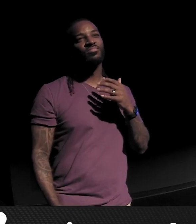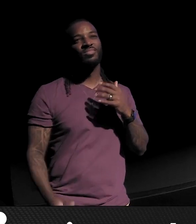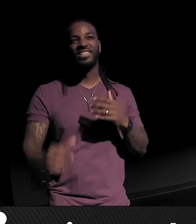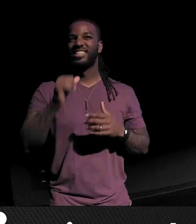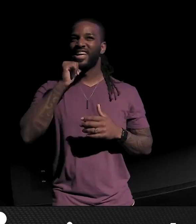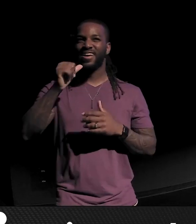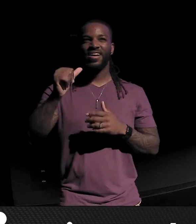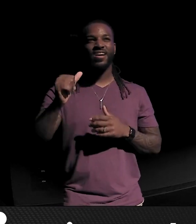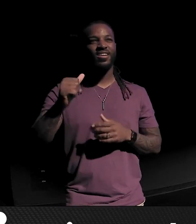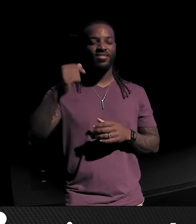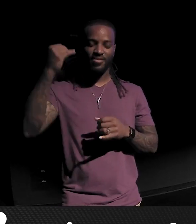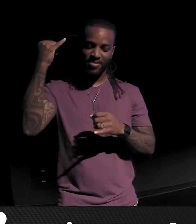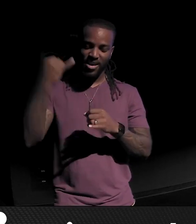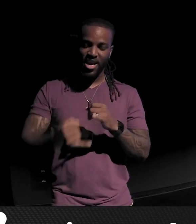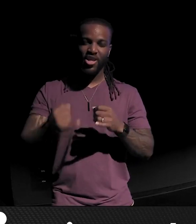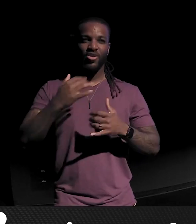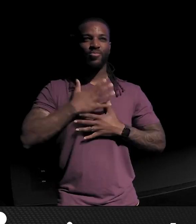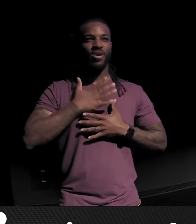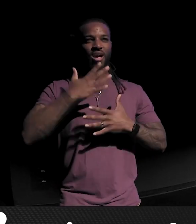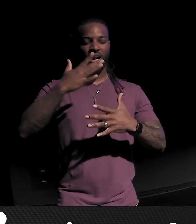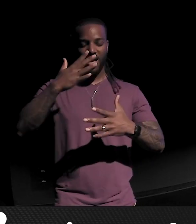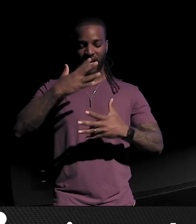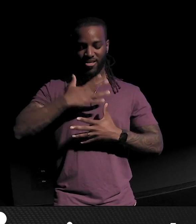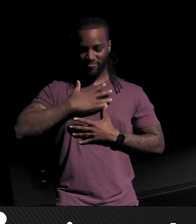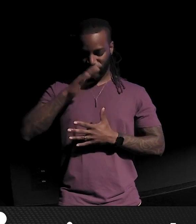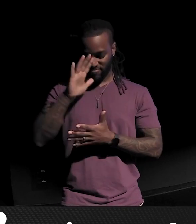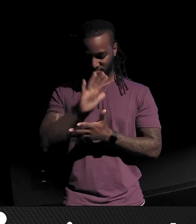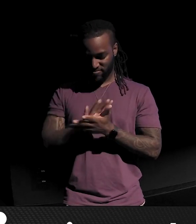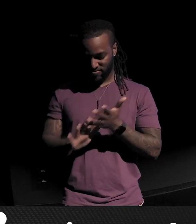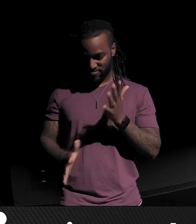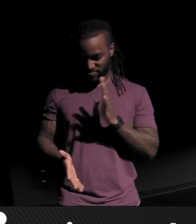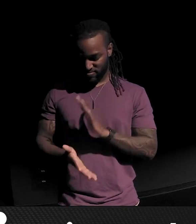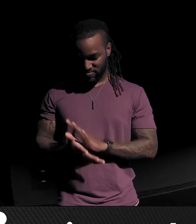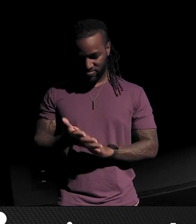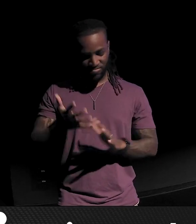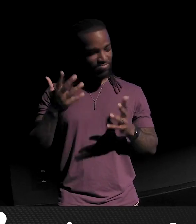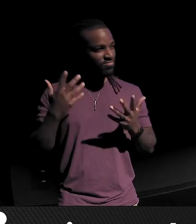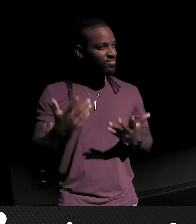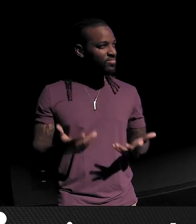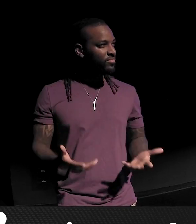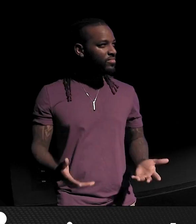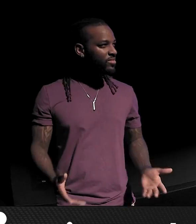One final breath and it was finished.